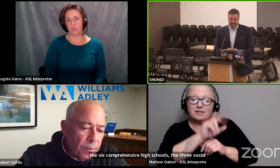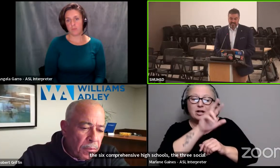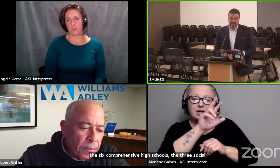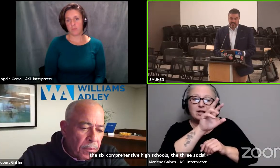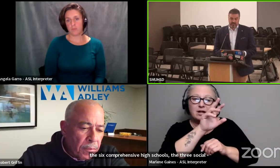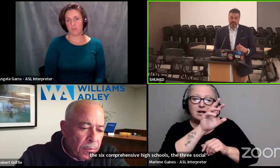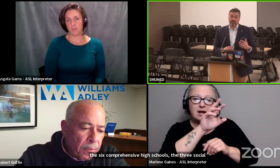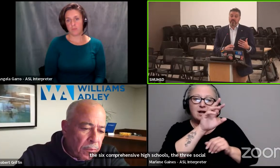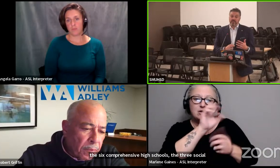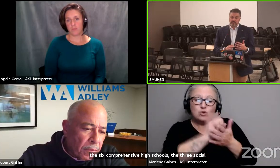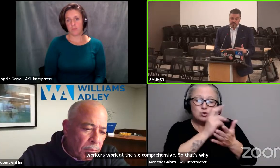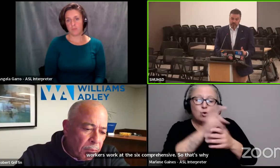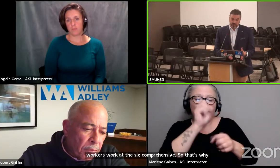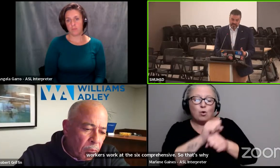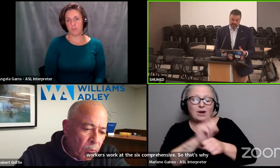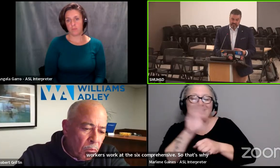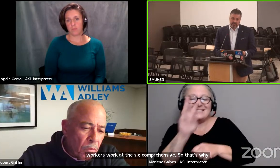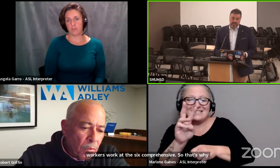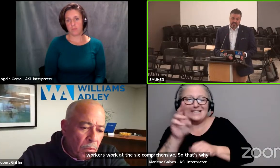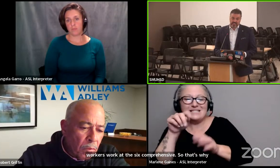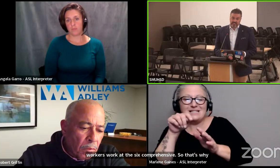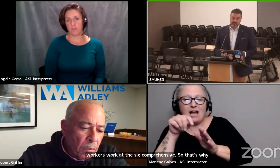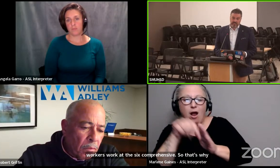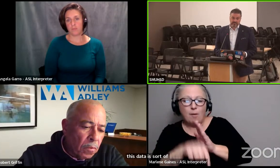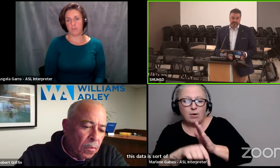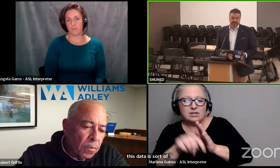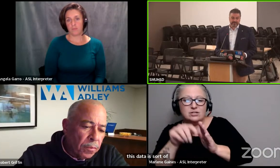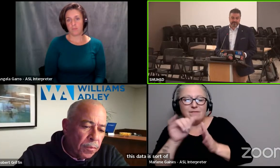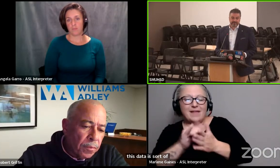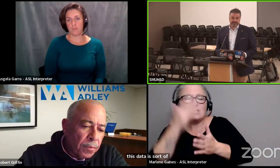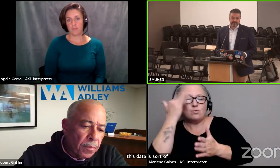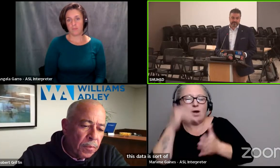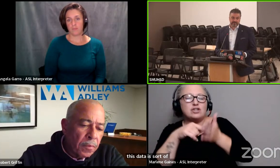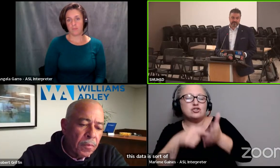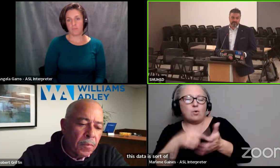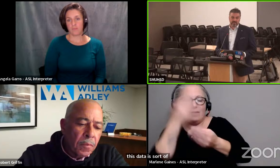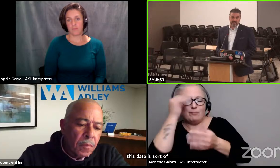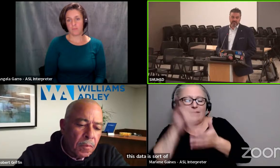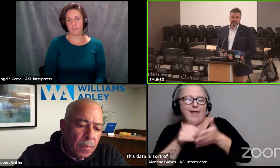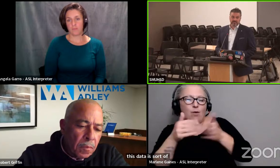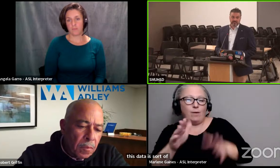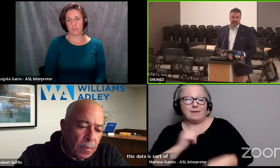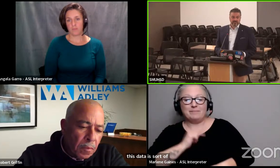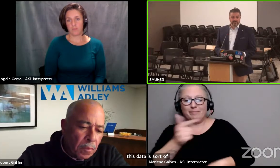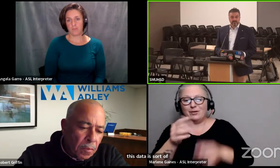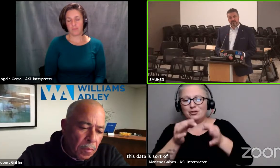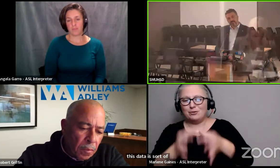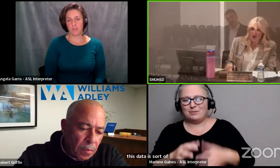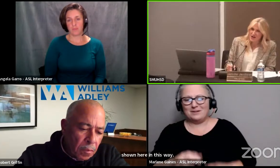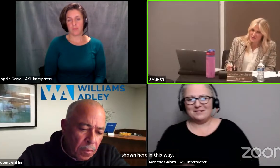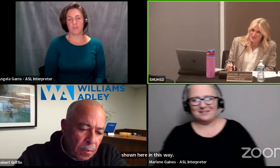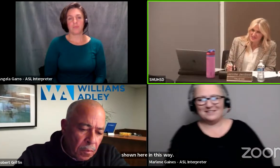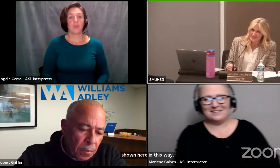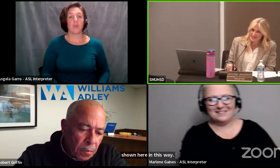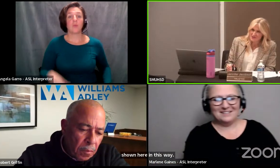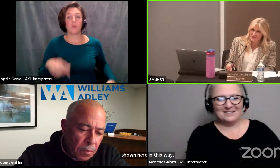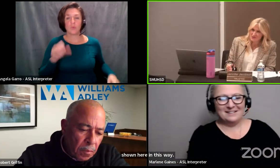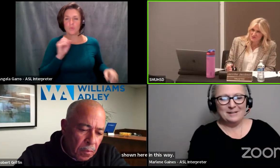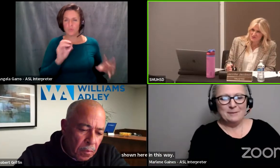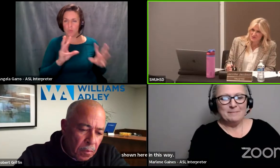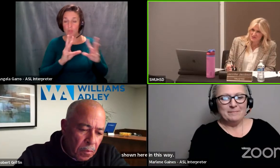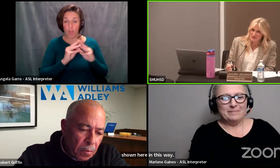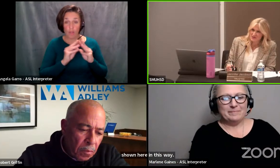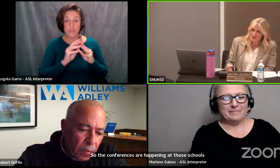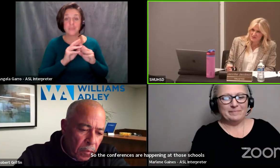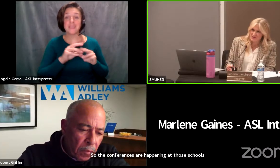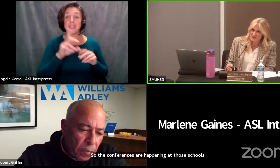this data is sort of shown here in this way. So the conferences are happening at those They are. They schools?